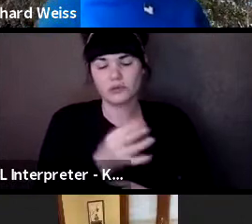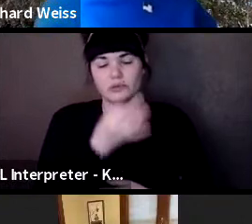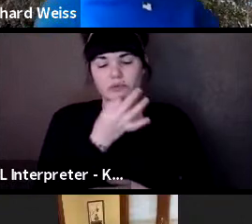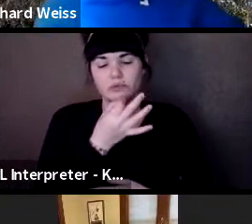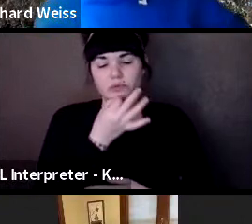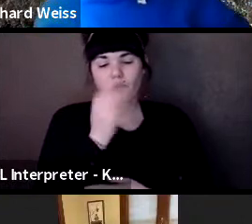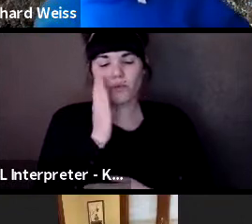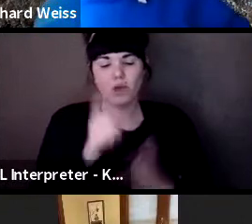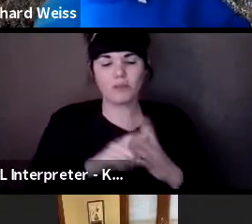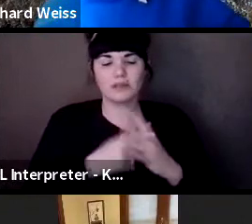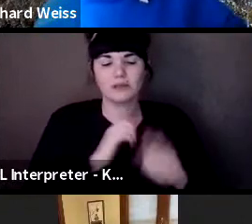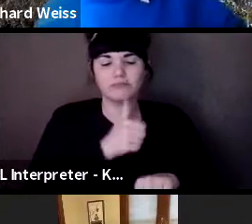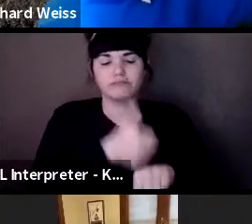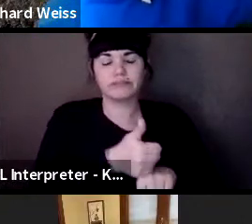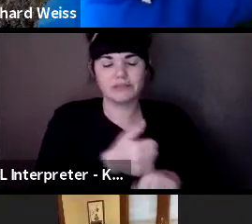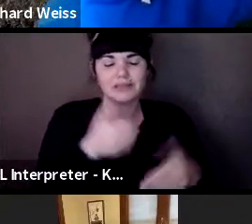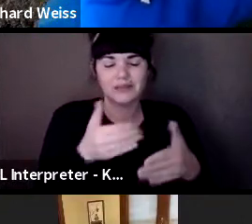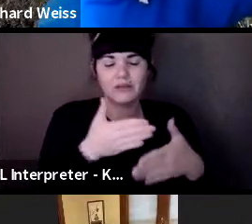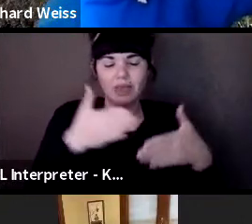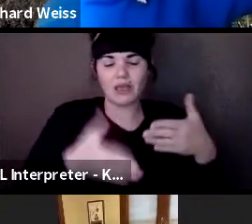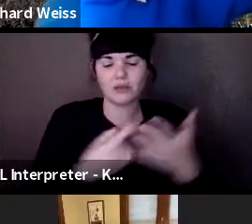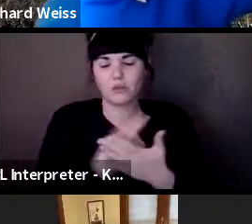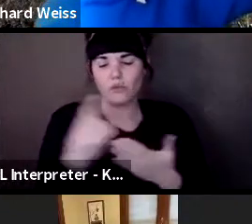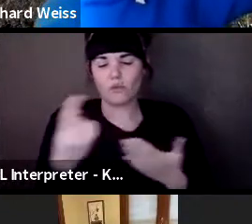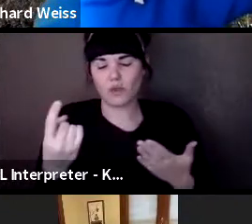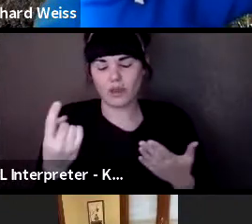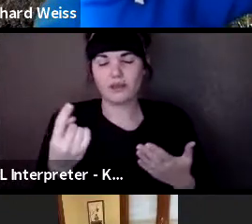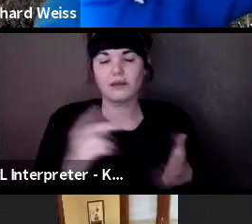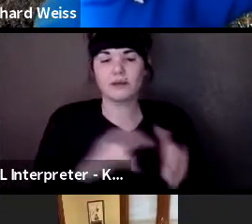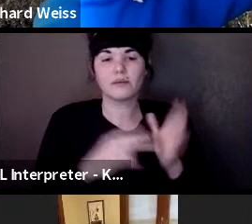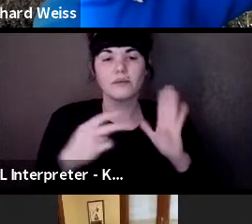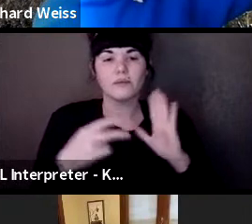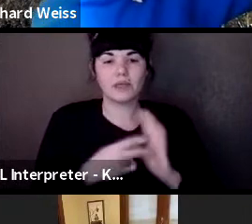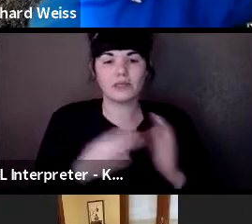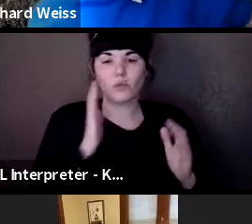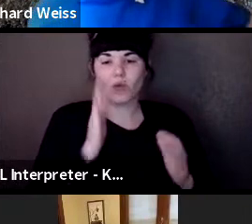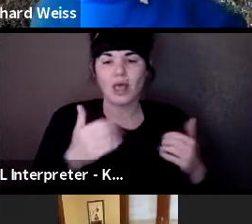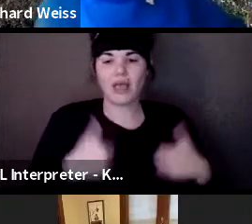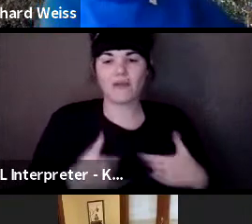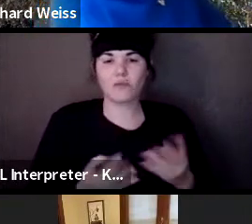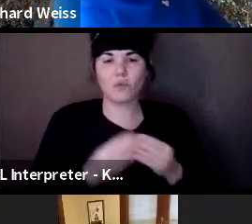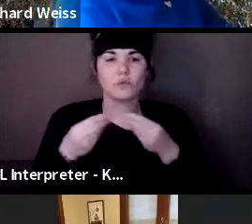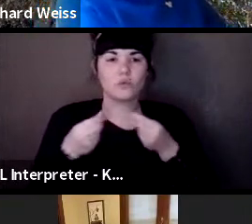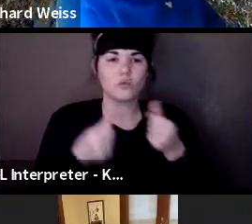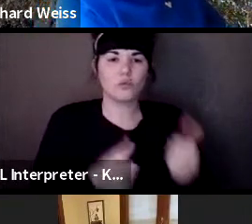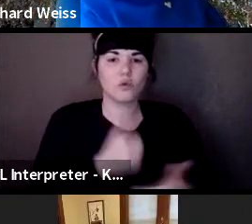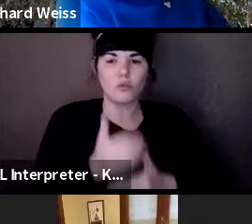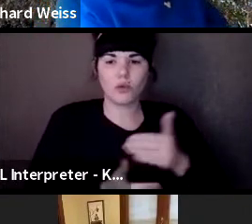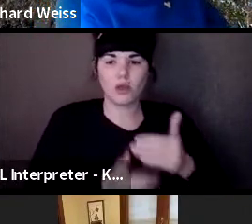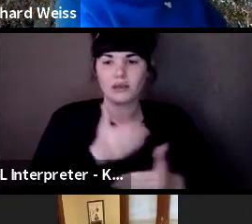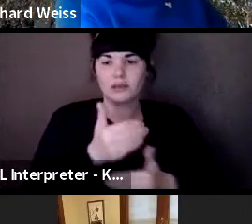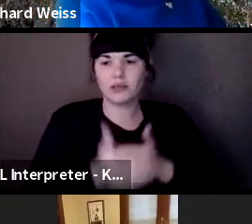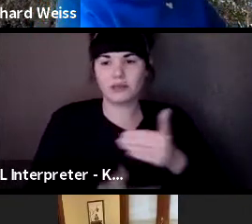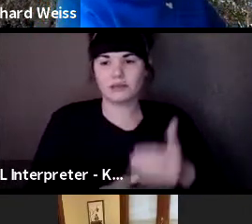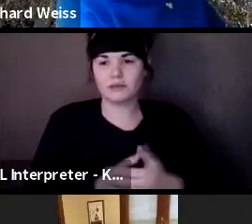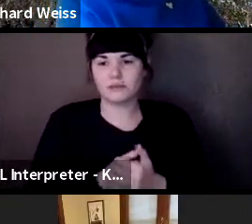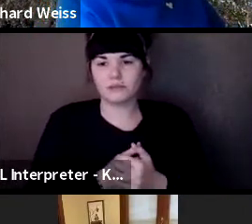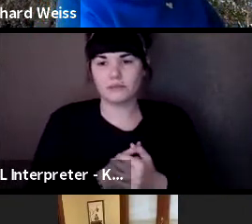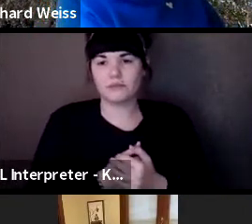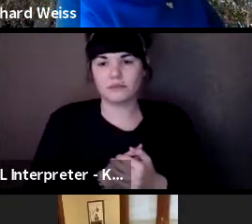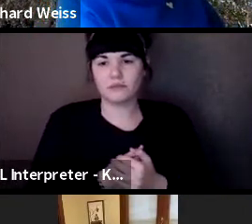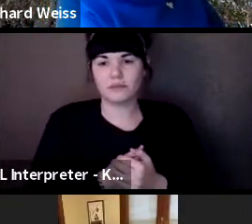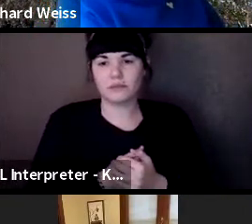probably by the end of the week. And these allow for a streamlined process since both of these contracts are below